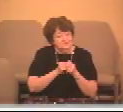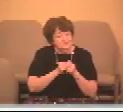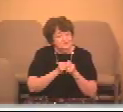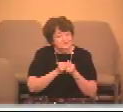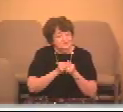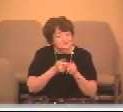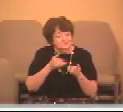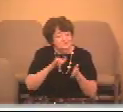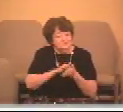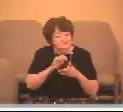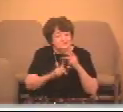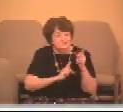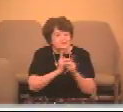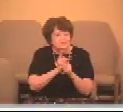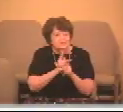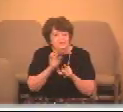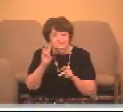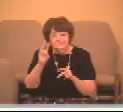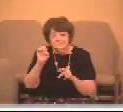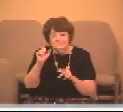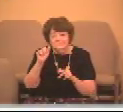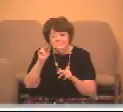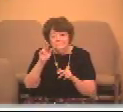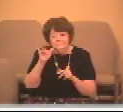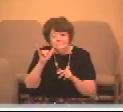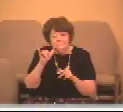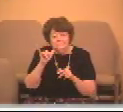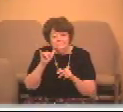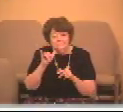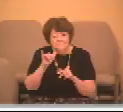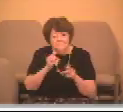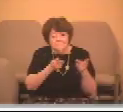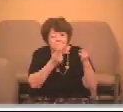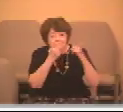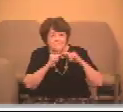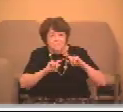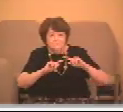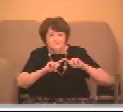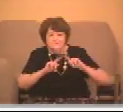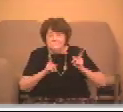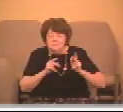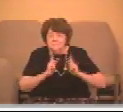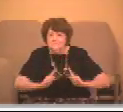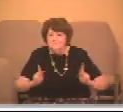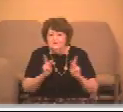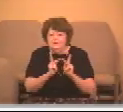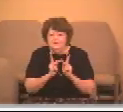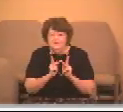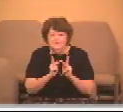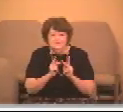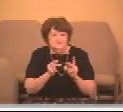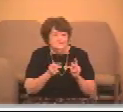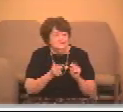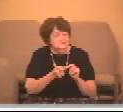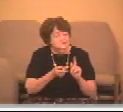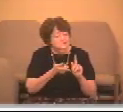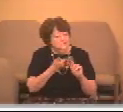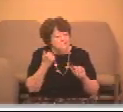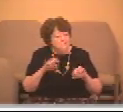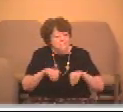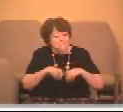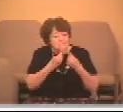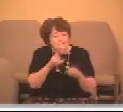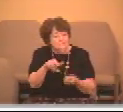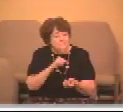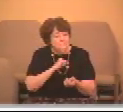Now, this kind of weariness comes from a different place. It comes from having given yourself